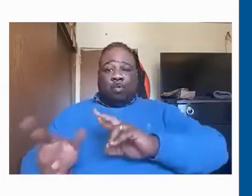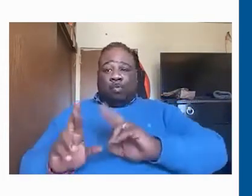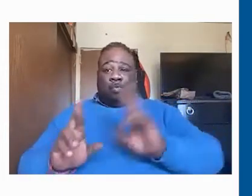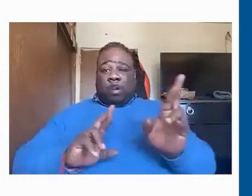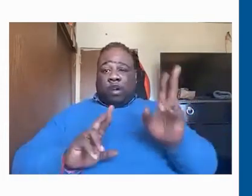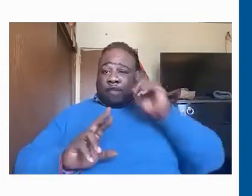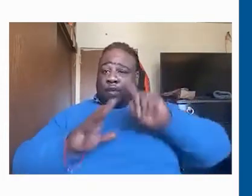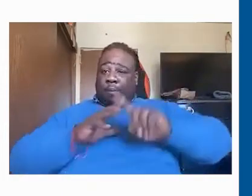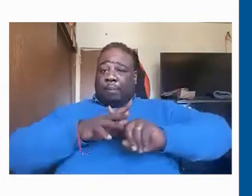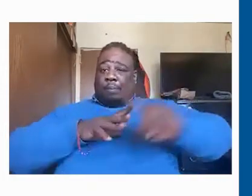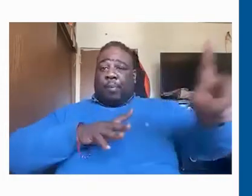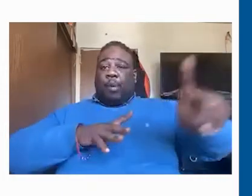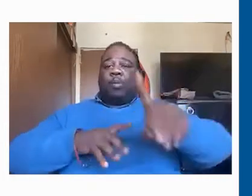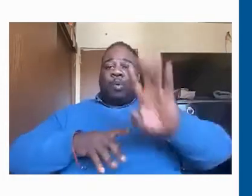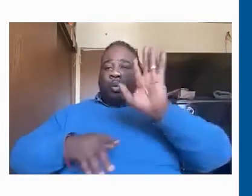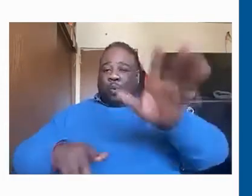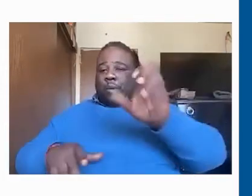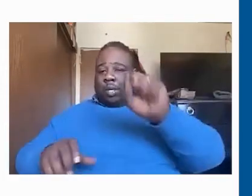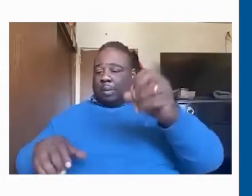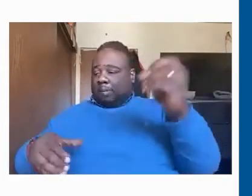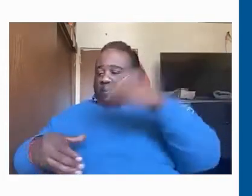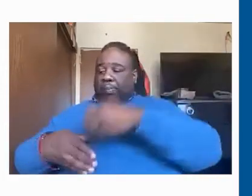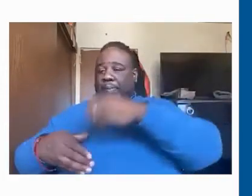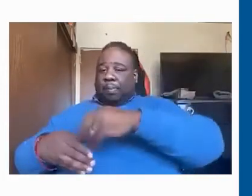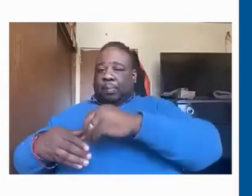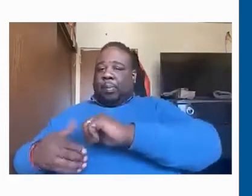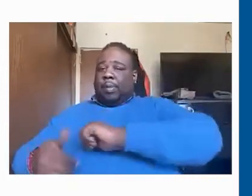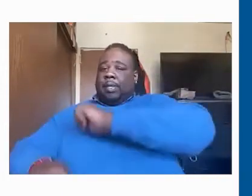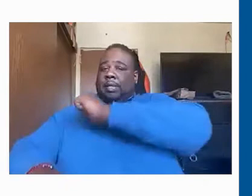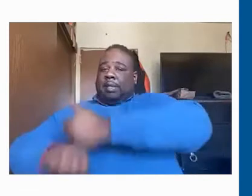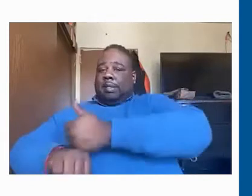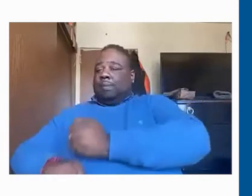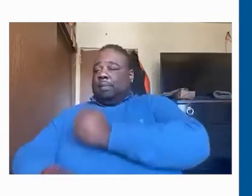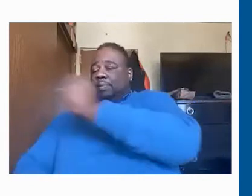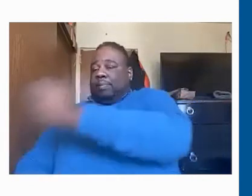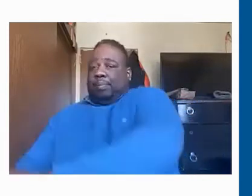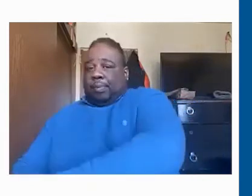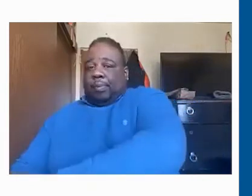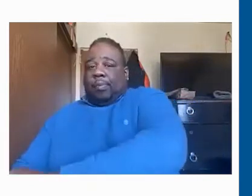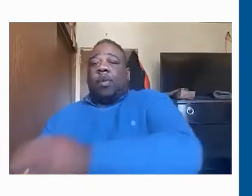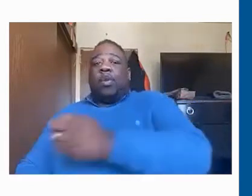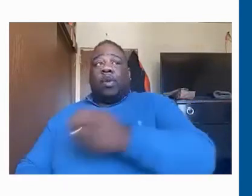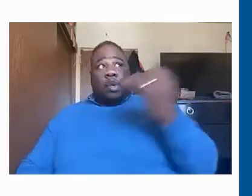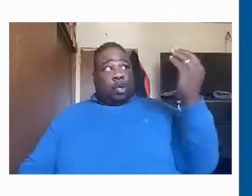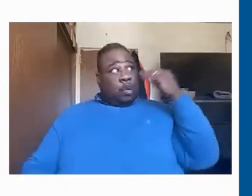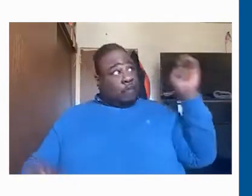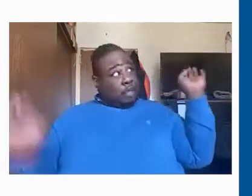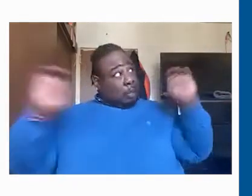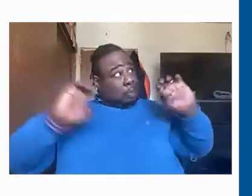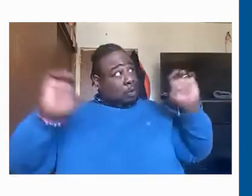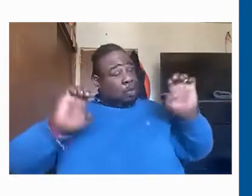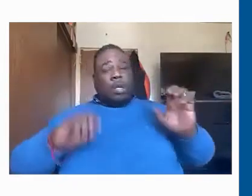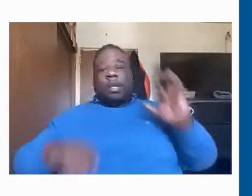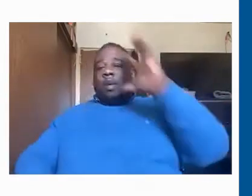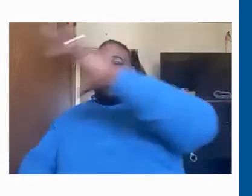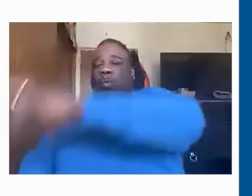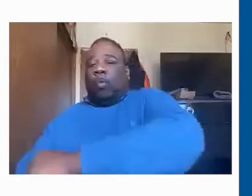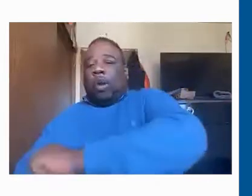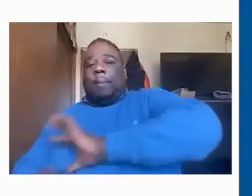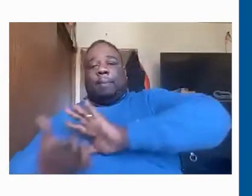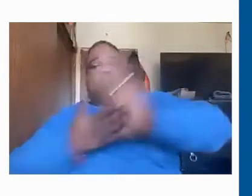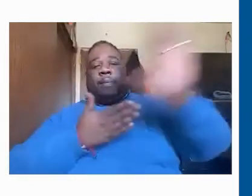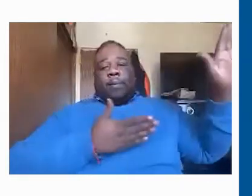as quickly as possible. Sheltering in place, that is going to be against supplies you're going to keep in one location, and really you're